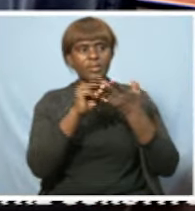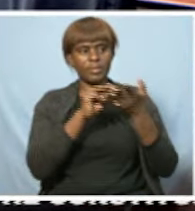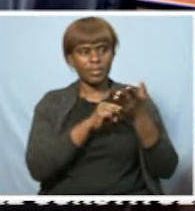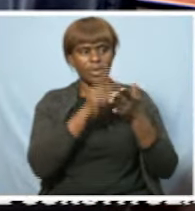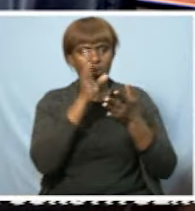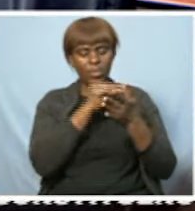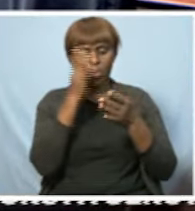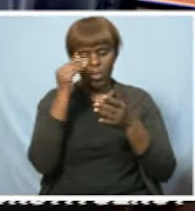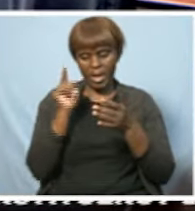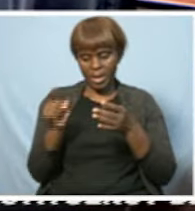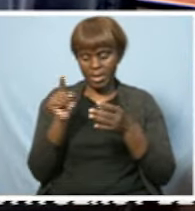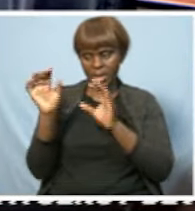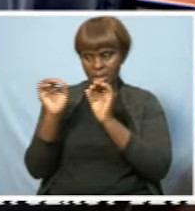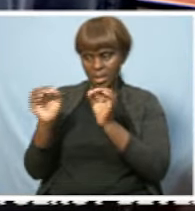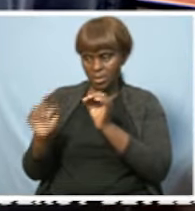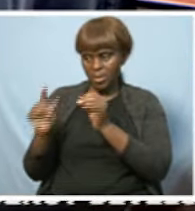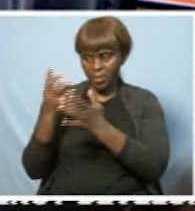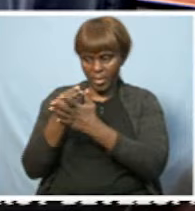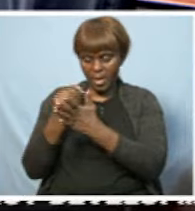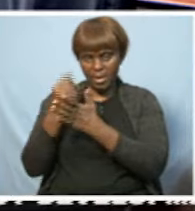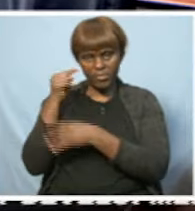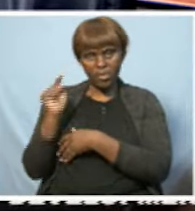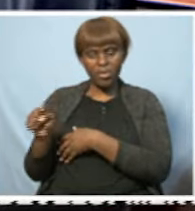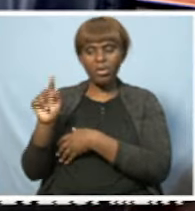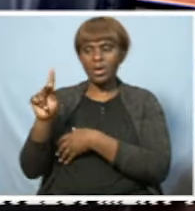Why did you receive 0 kwacha for Kaumbwe?